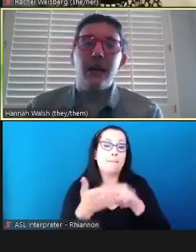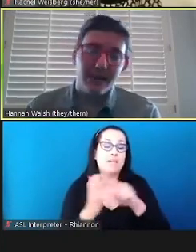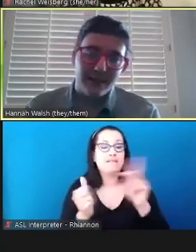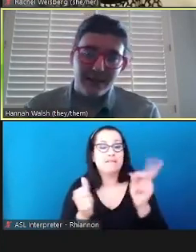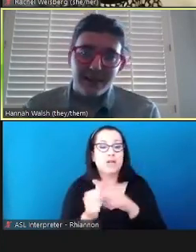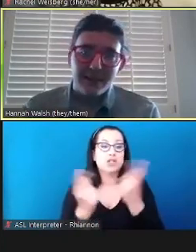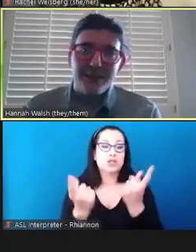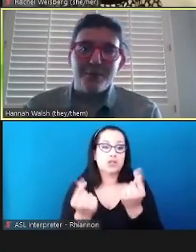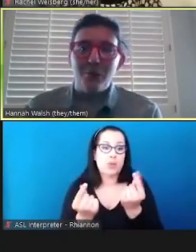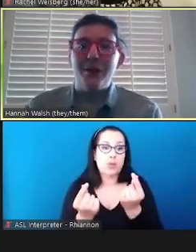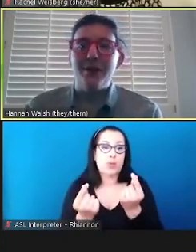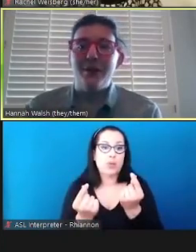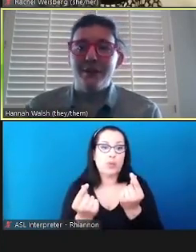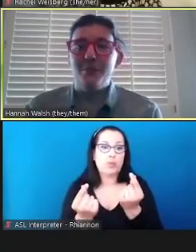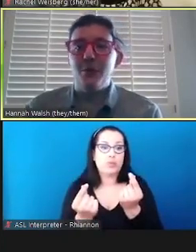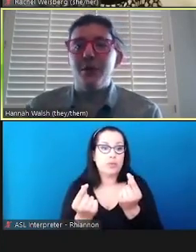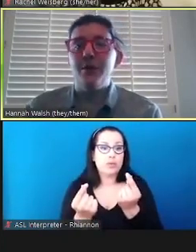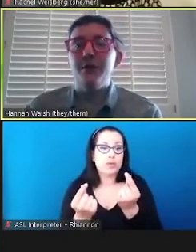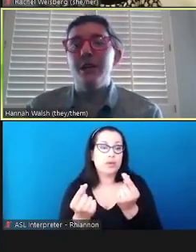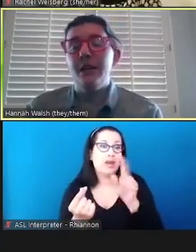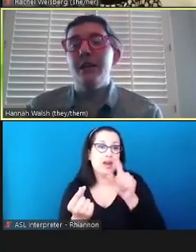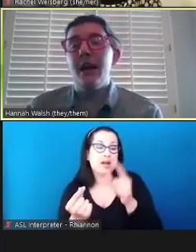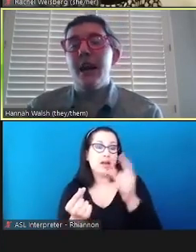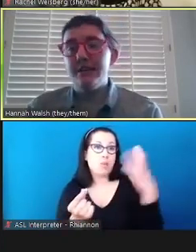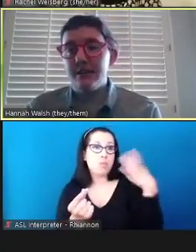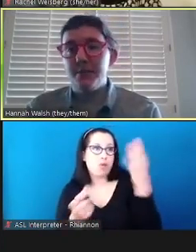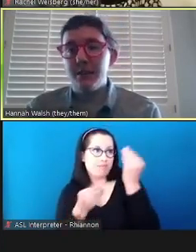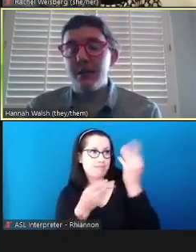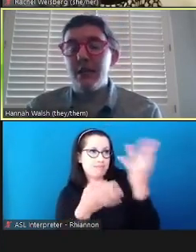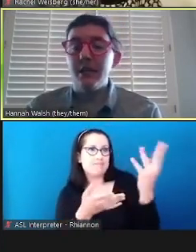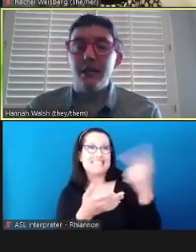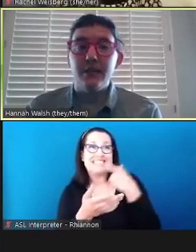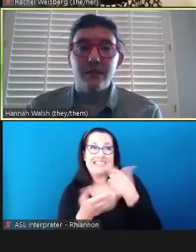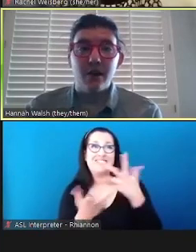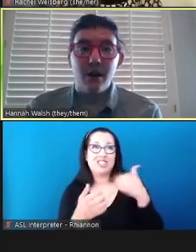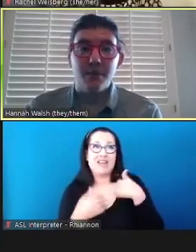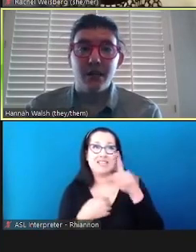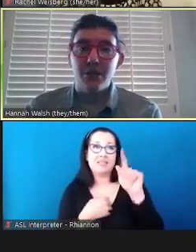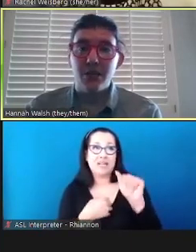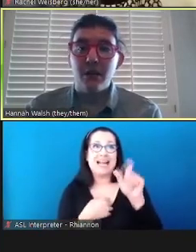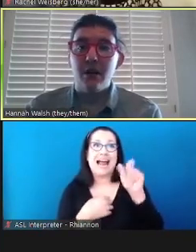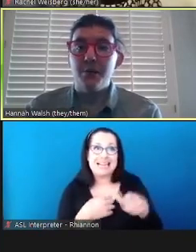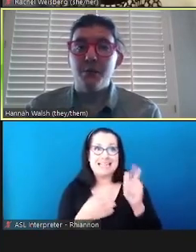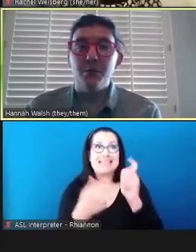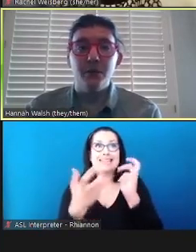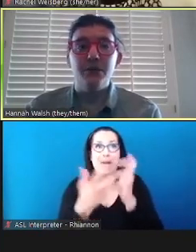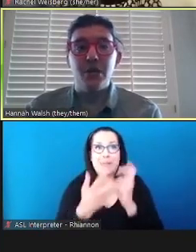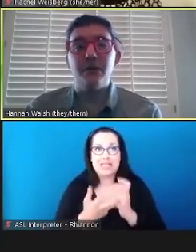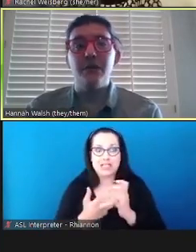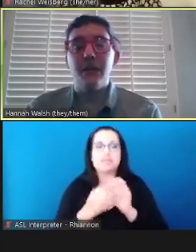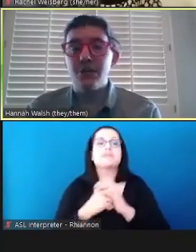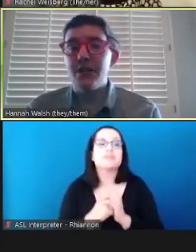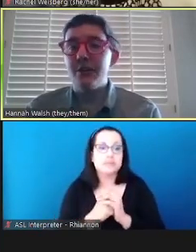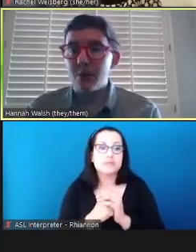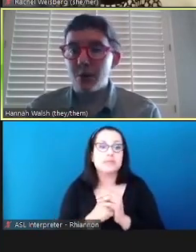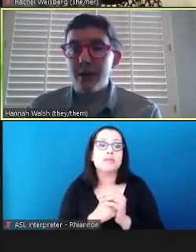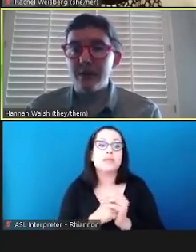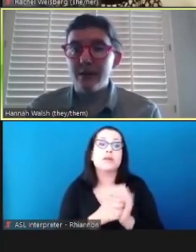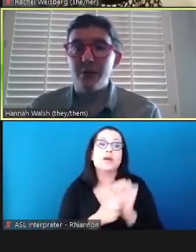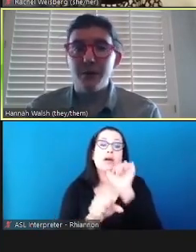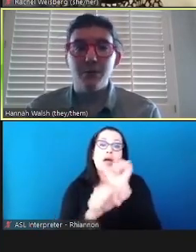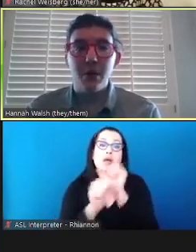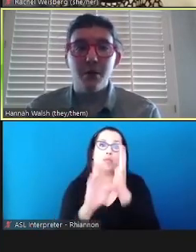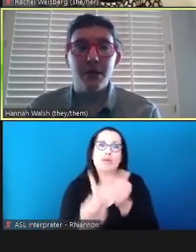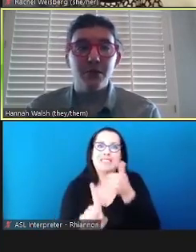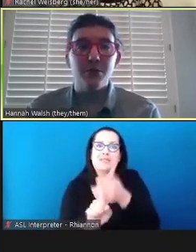to let his employer know that he has a disability and he needs an accommodation. Employees generally initiate the request